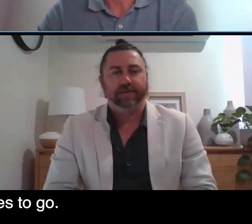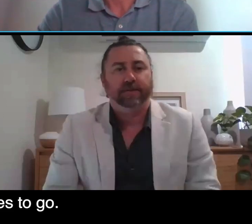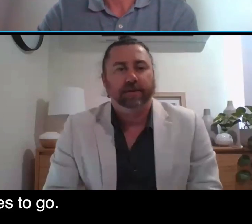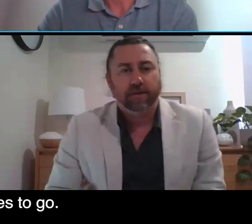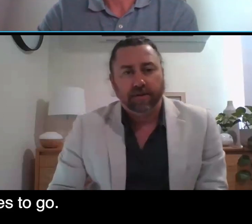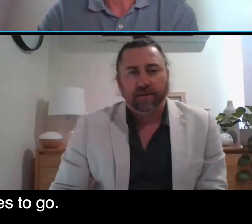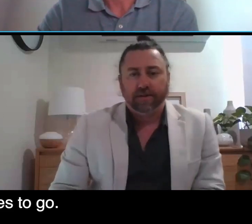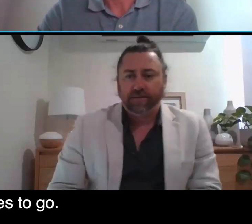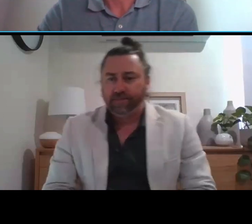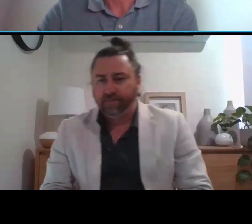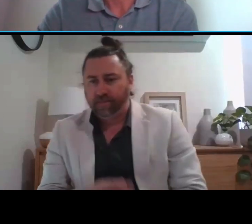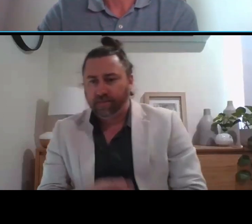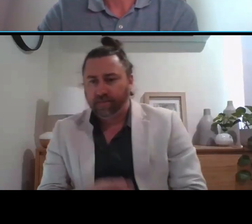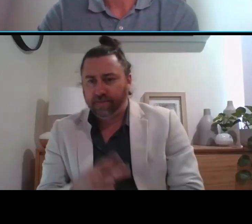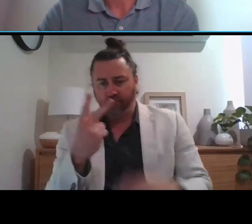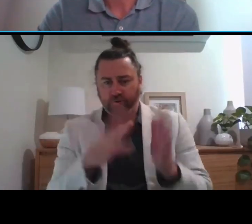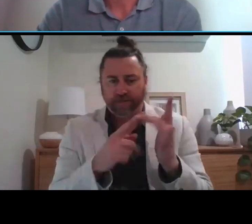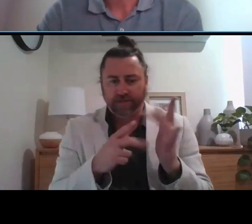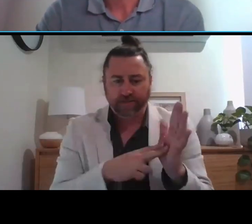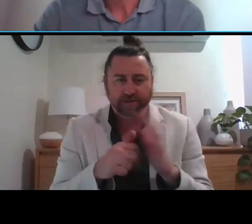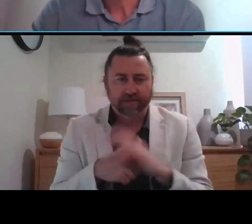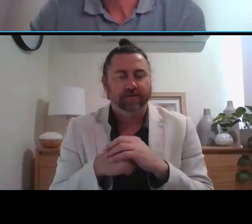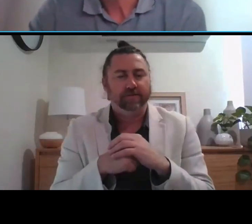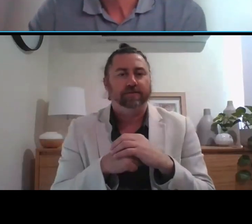Got 2 minutes to go.